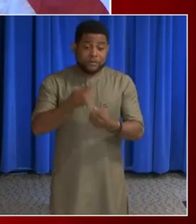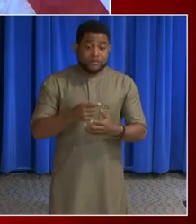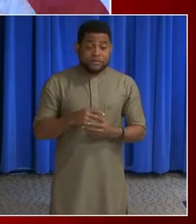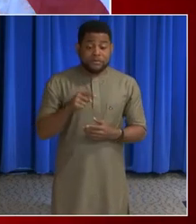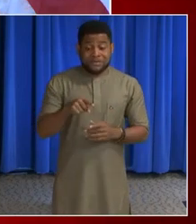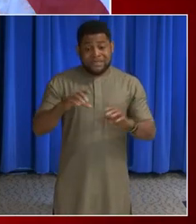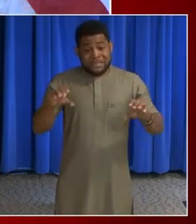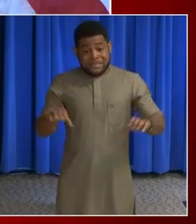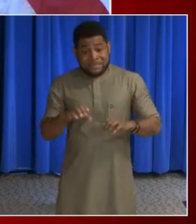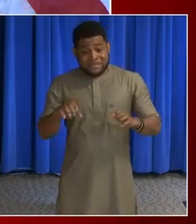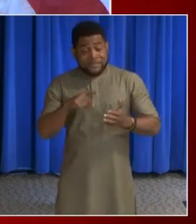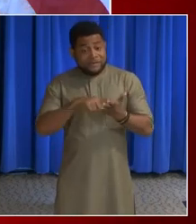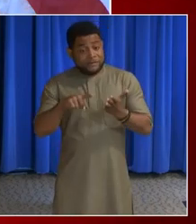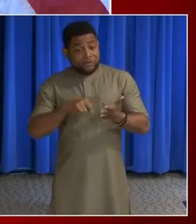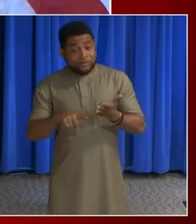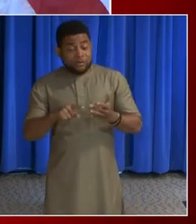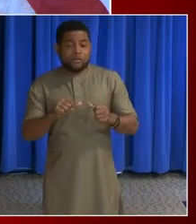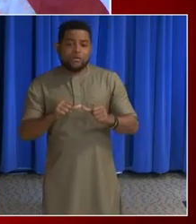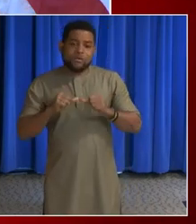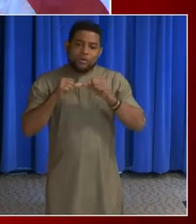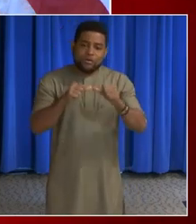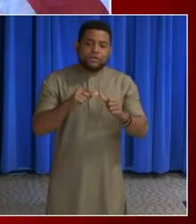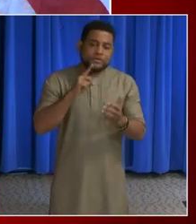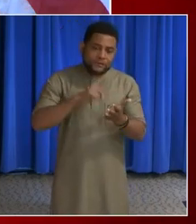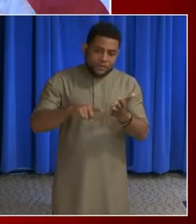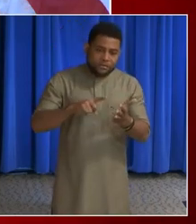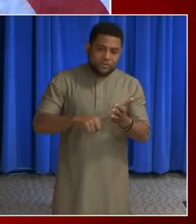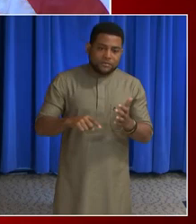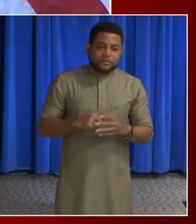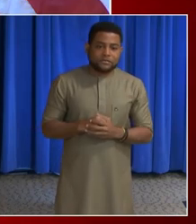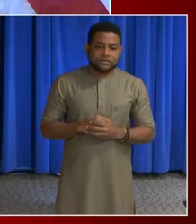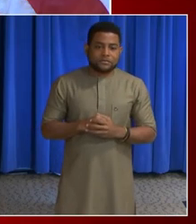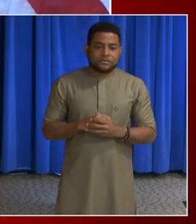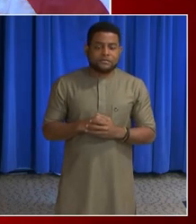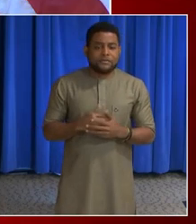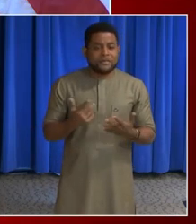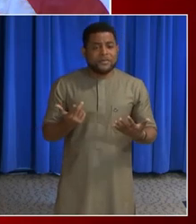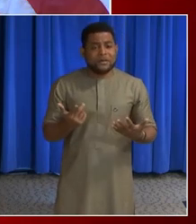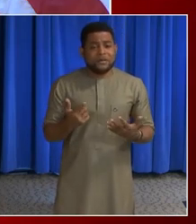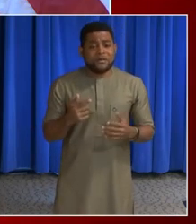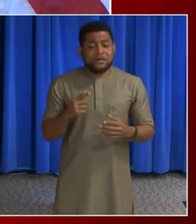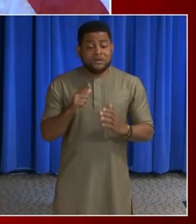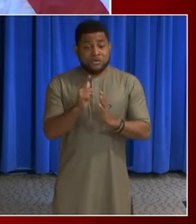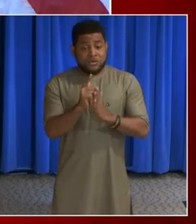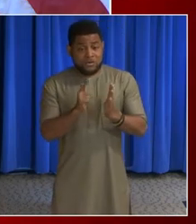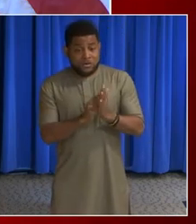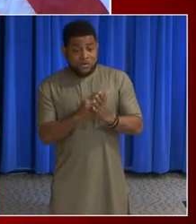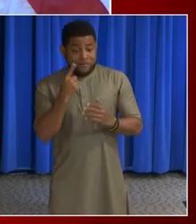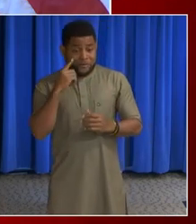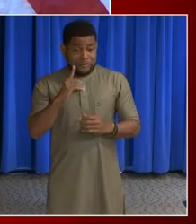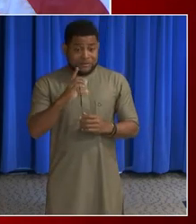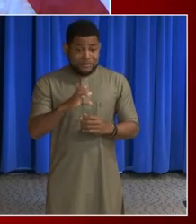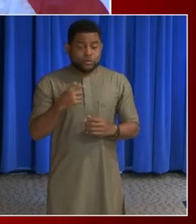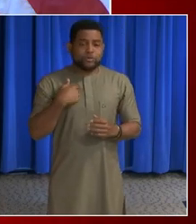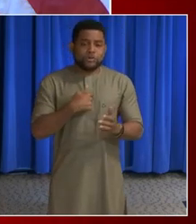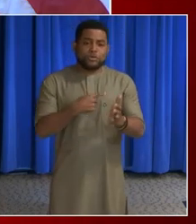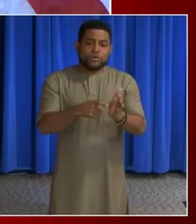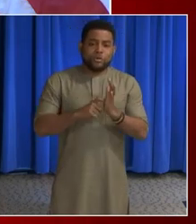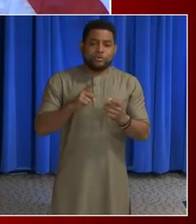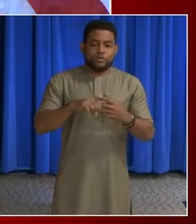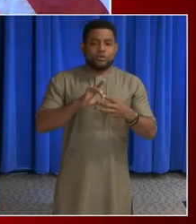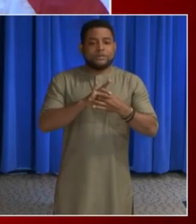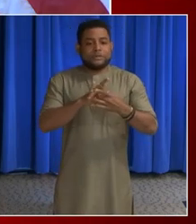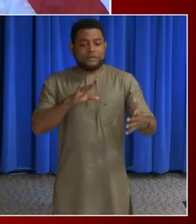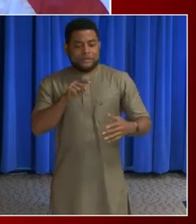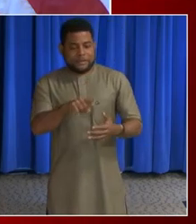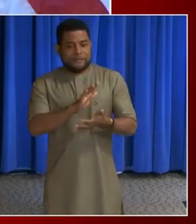It's an ongoing investigation. And per the law for the District of Columbia, we're required to release body-worn camera footage